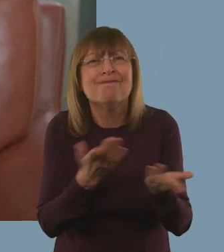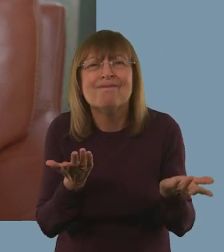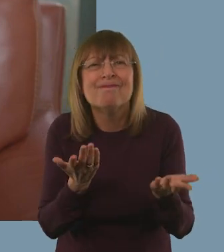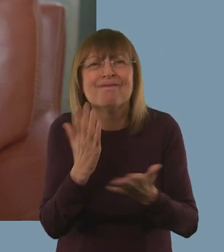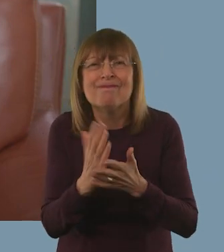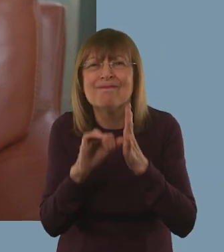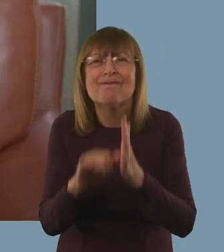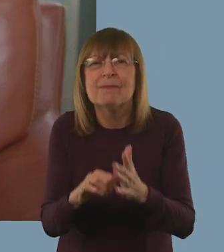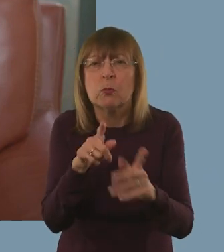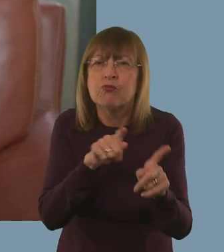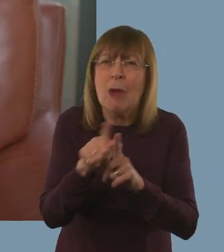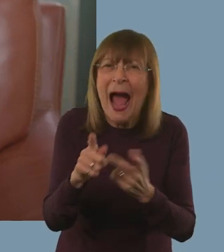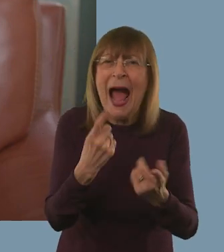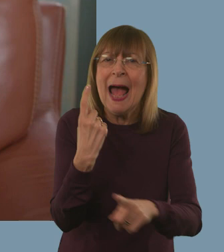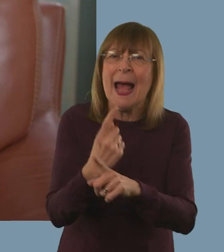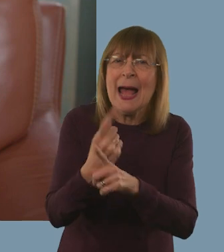But I think